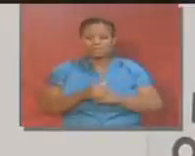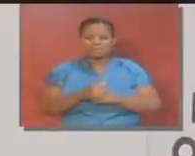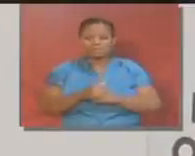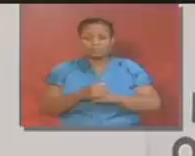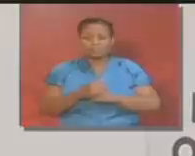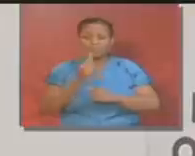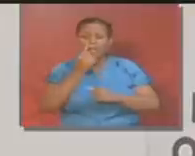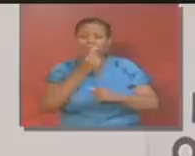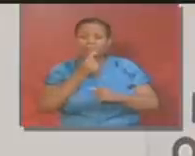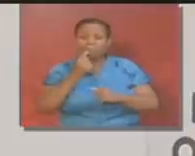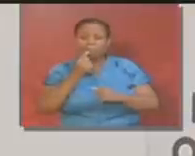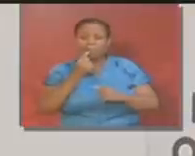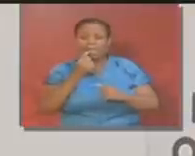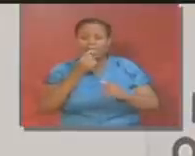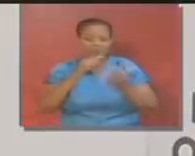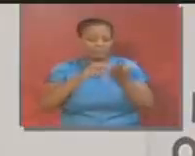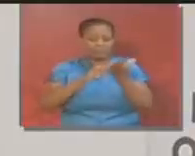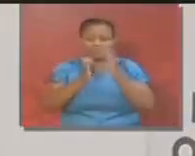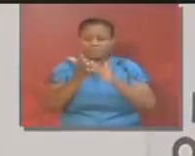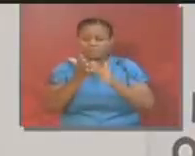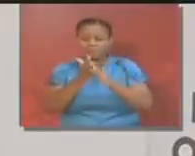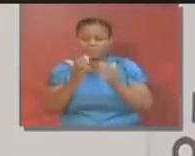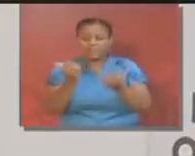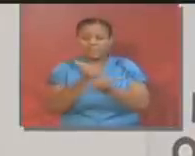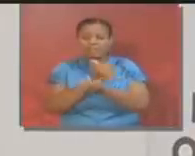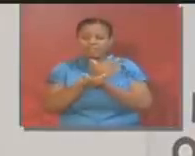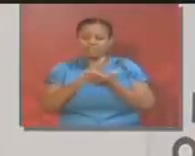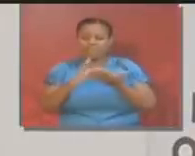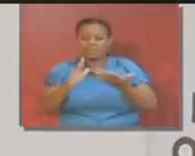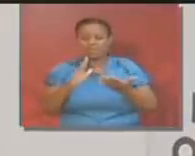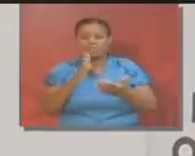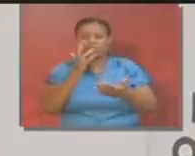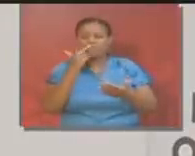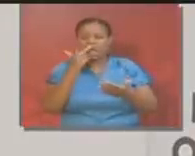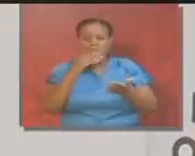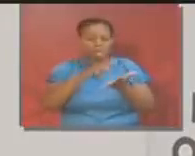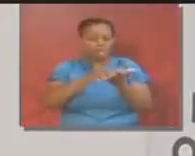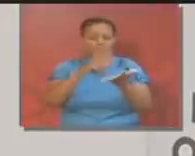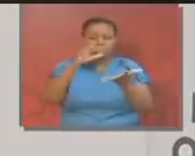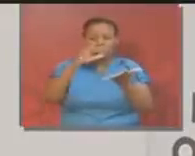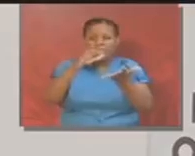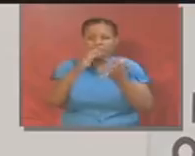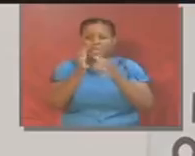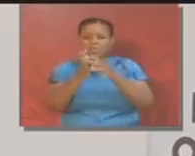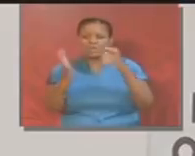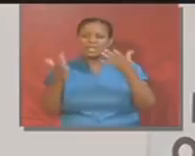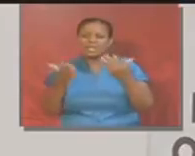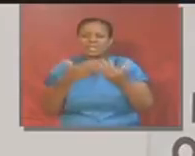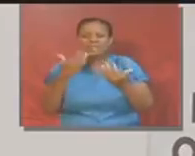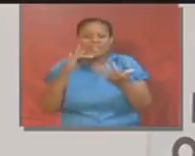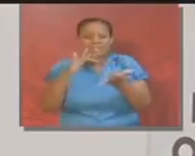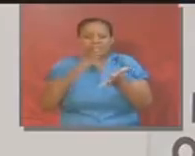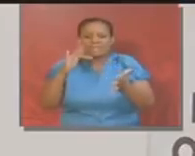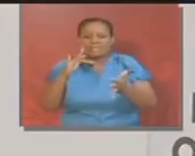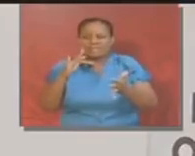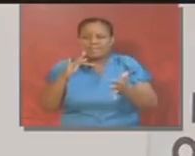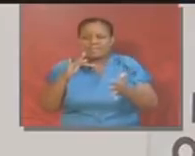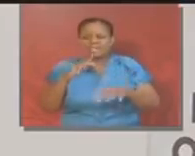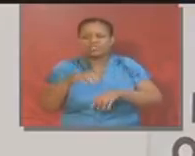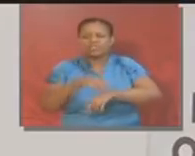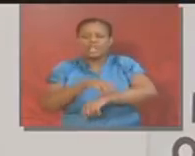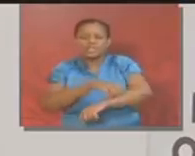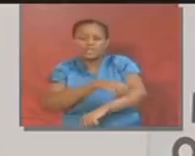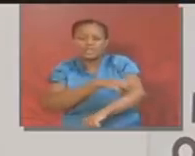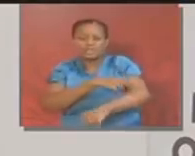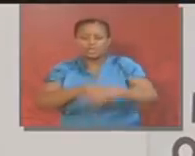the palms and soles of the feet being also red and swollen and tender, including all the rashes and all the sort